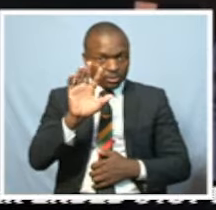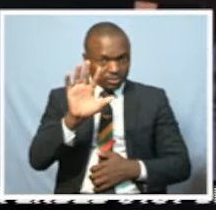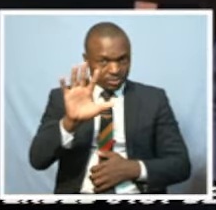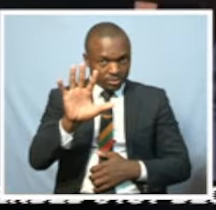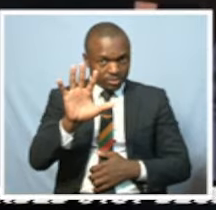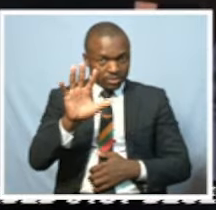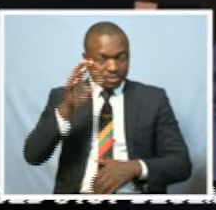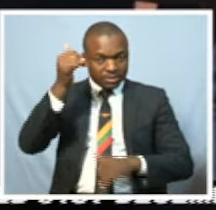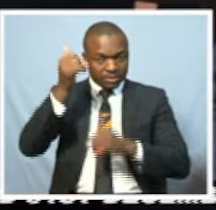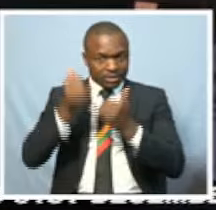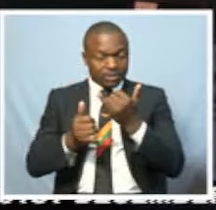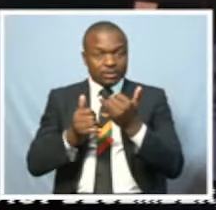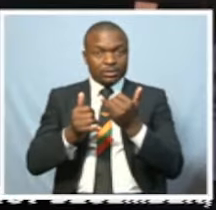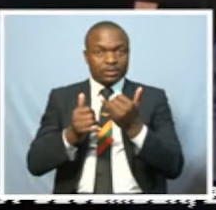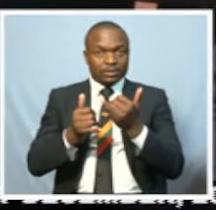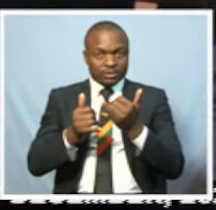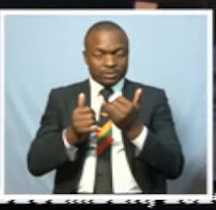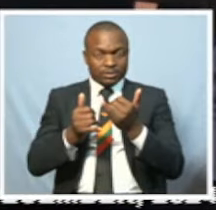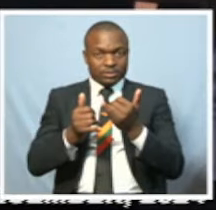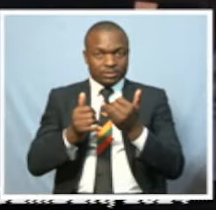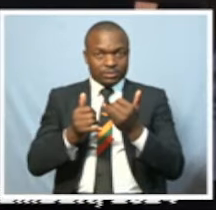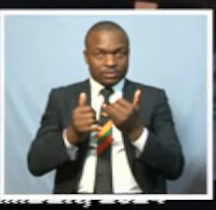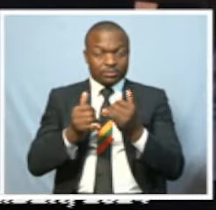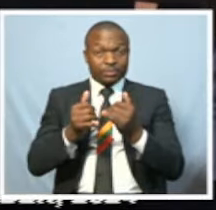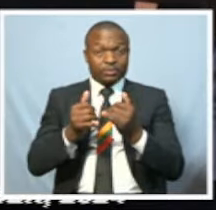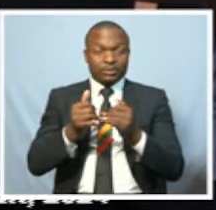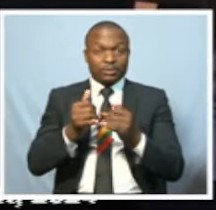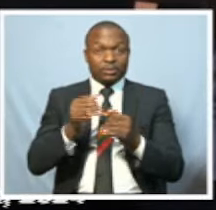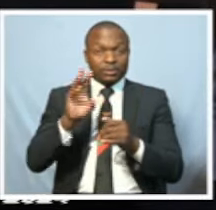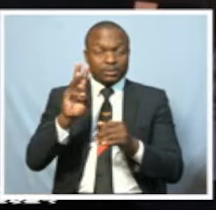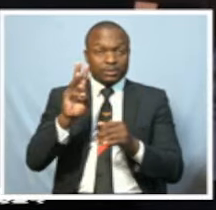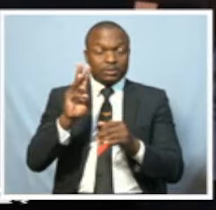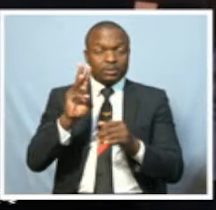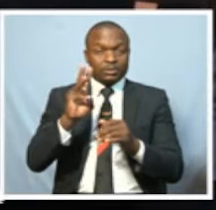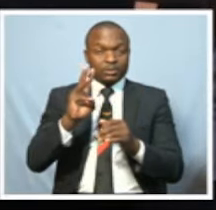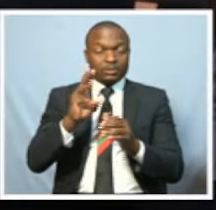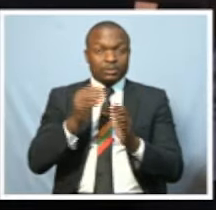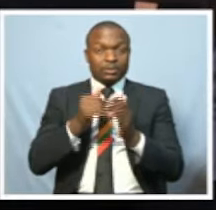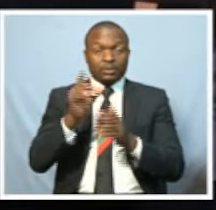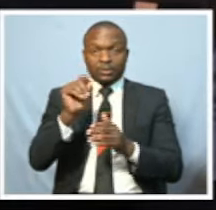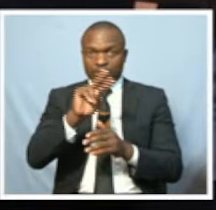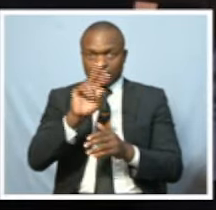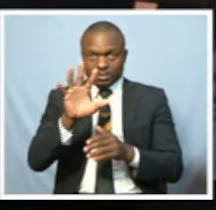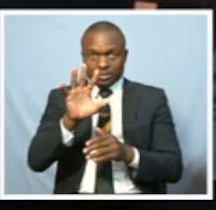completion 26th August 2025. The contract value was